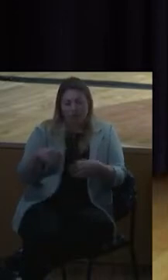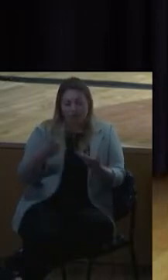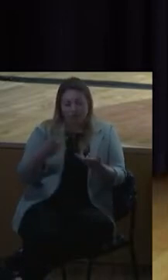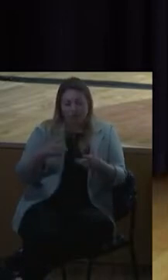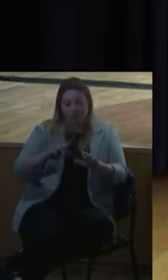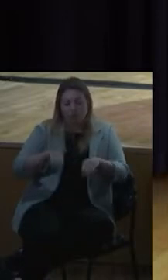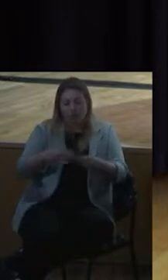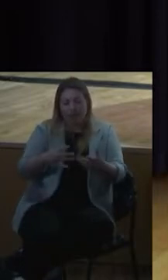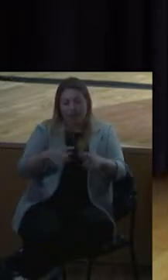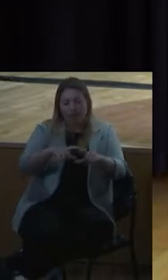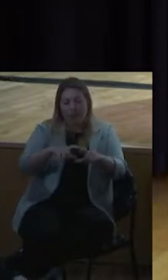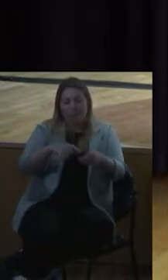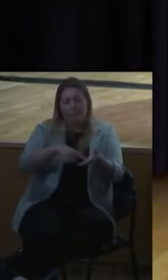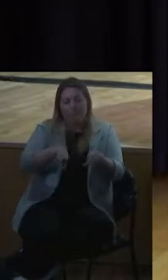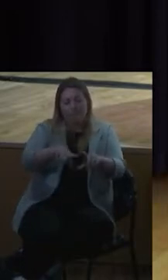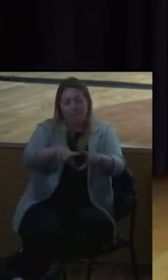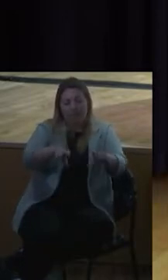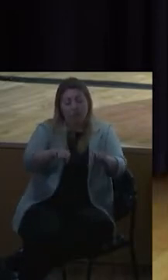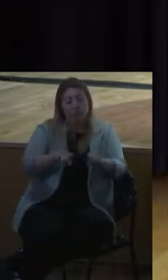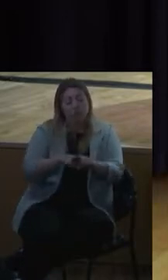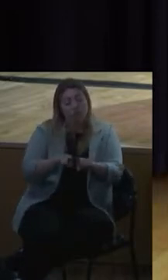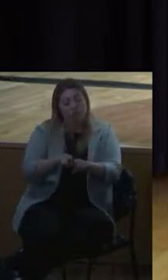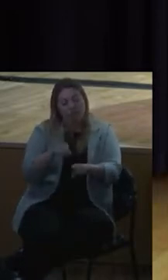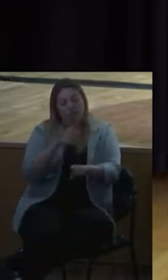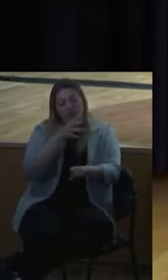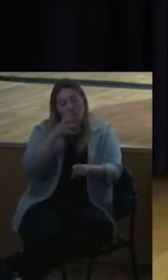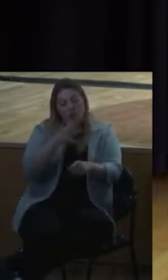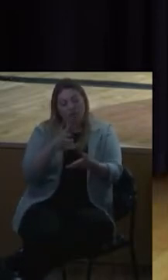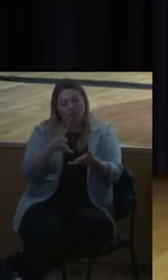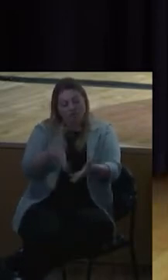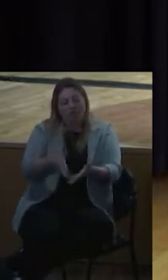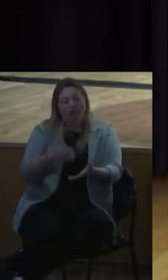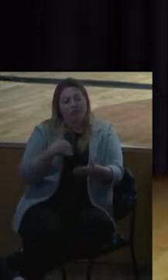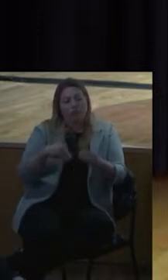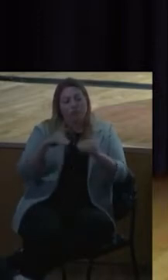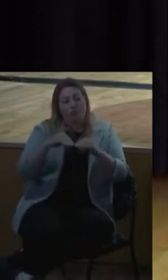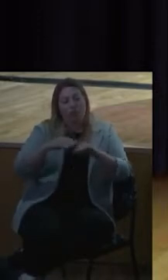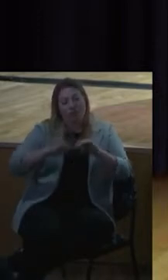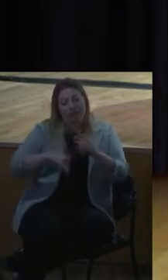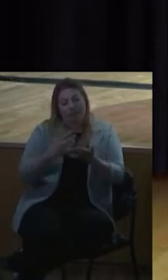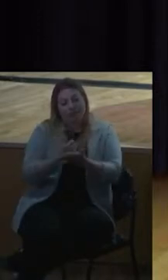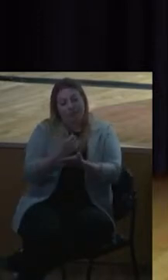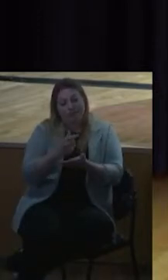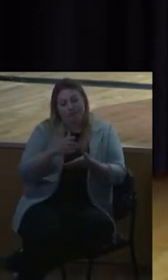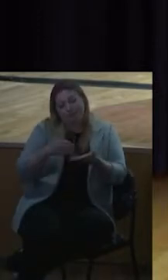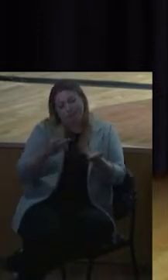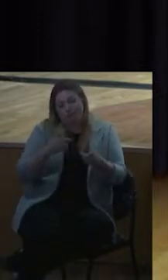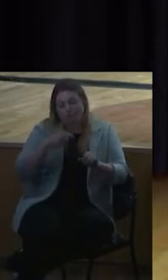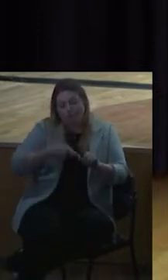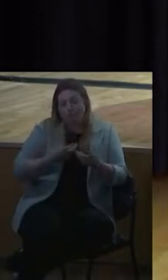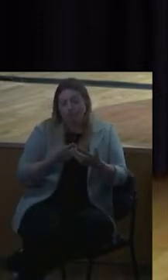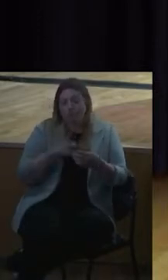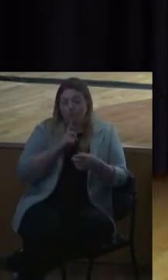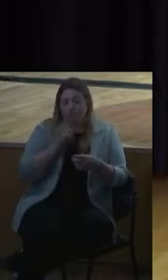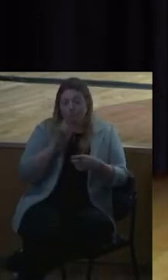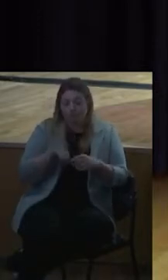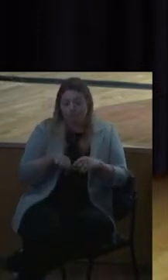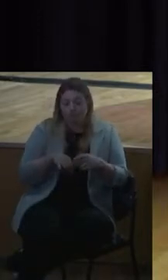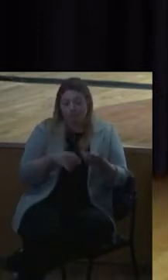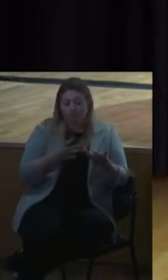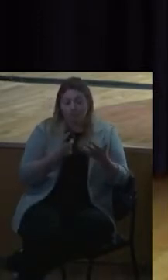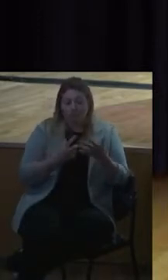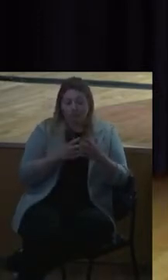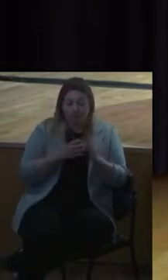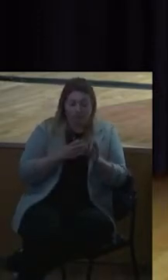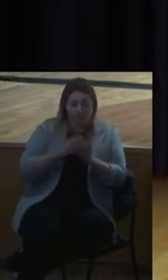farmer, but it's also leaving the farmer with more than they got at the end of the day. So that's kind of the main approach